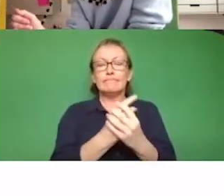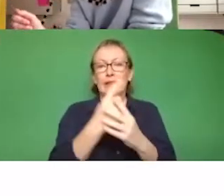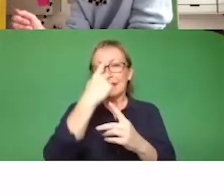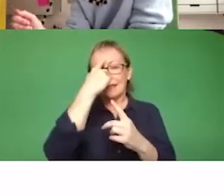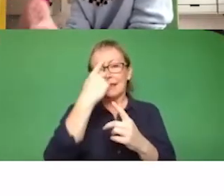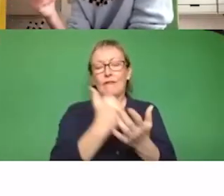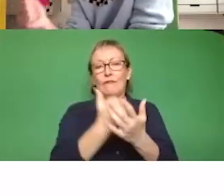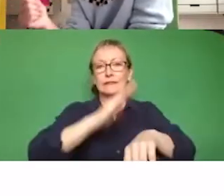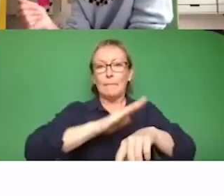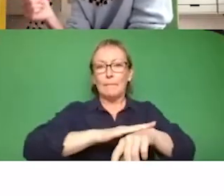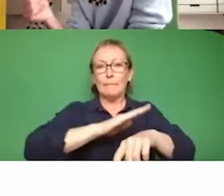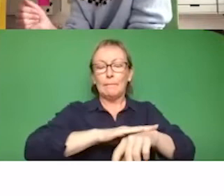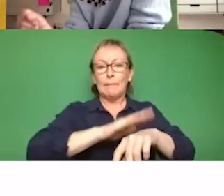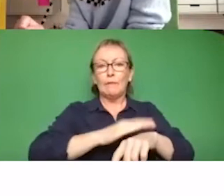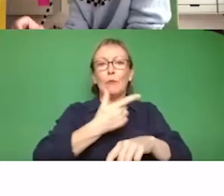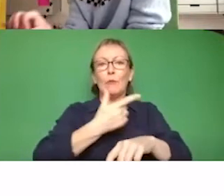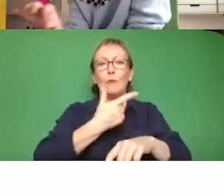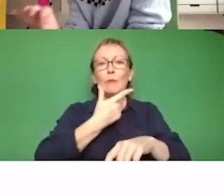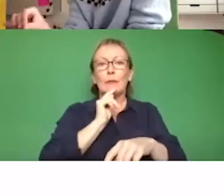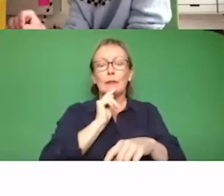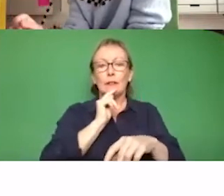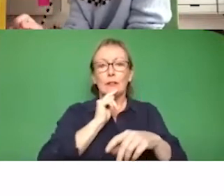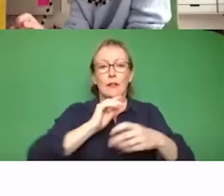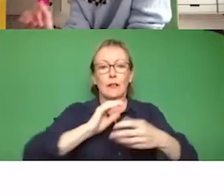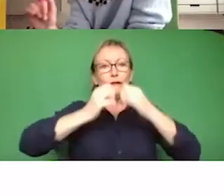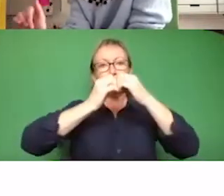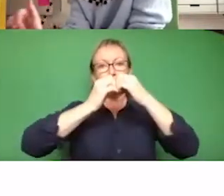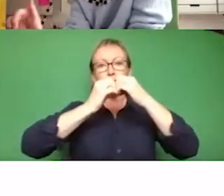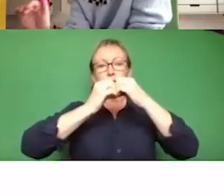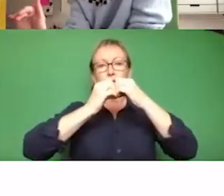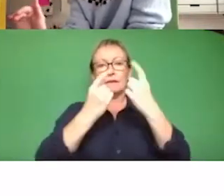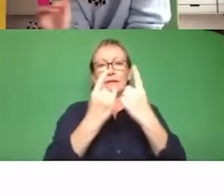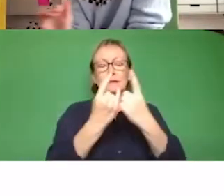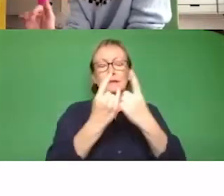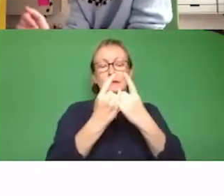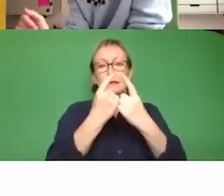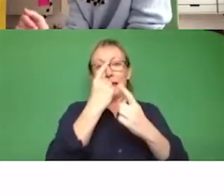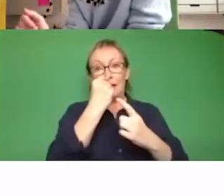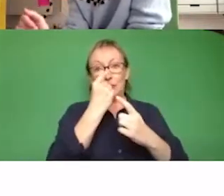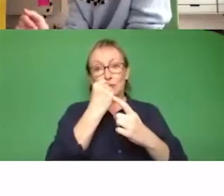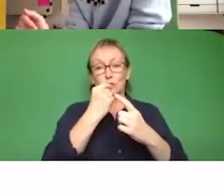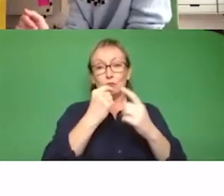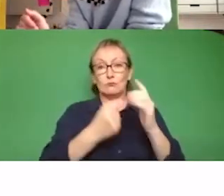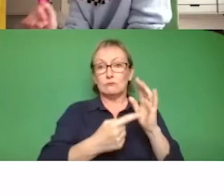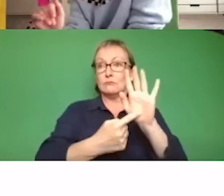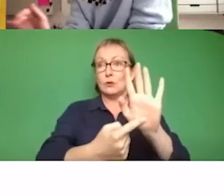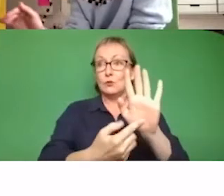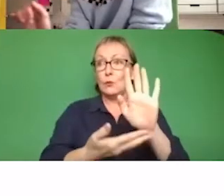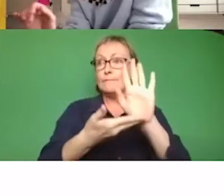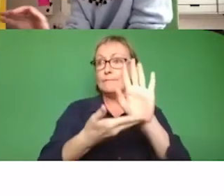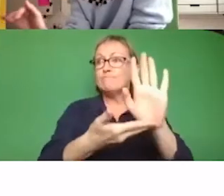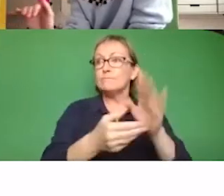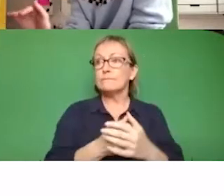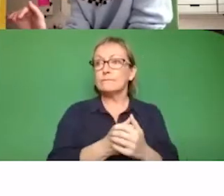time for people with, you know, creative individuals with an idea, you know, to be able to sort of in touch